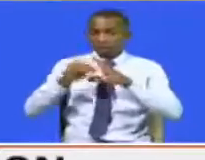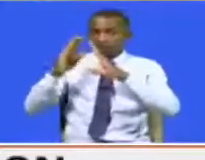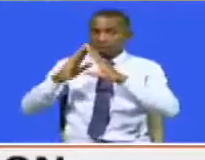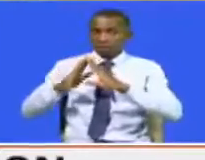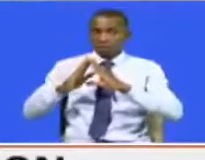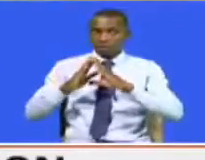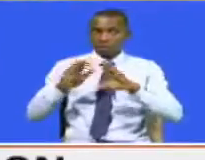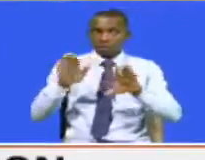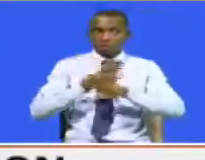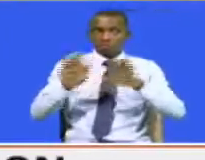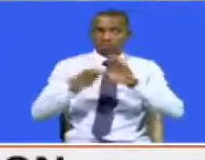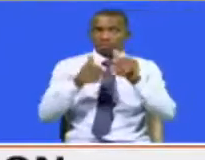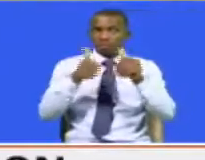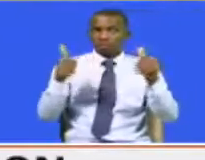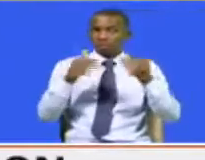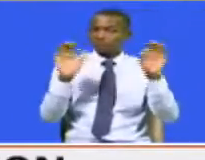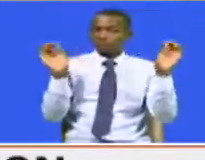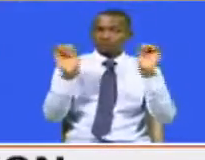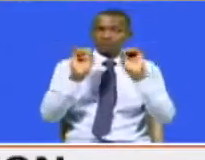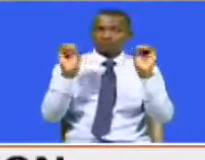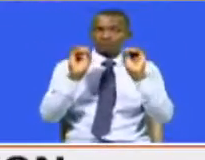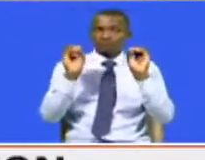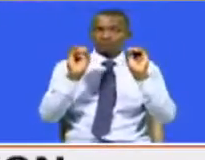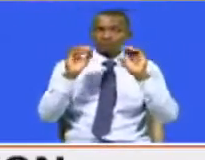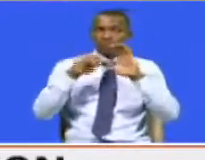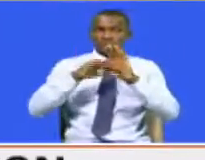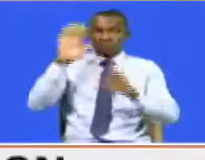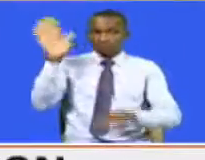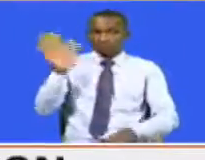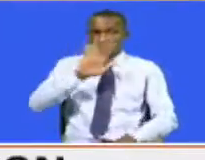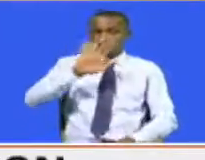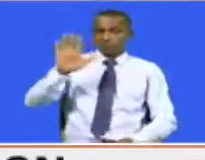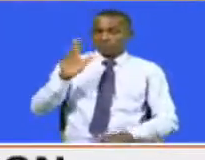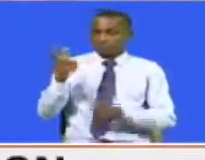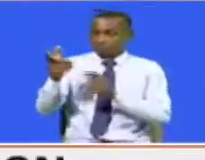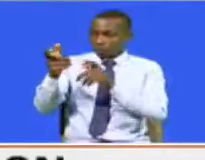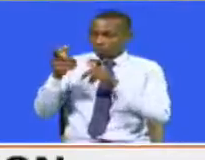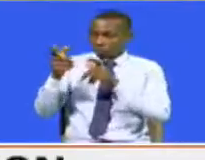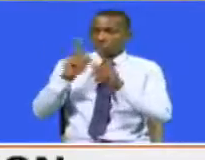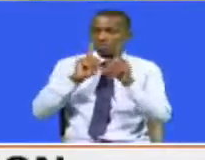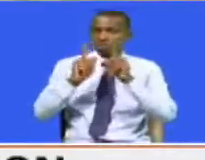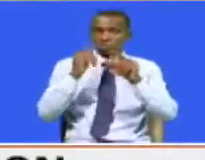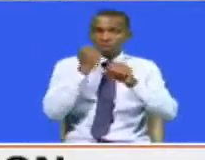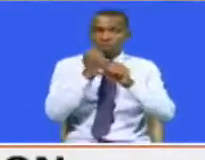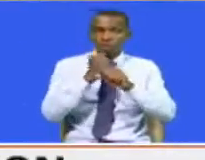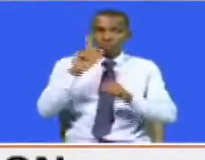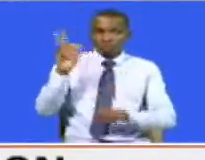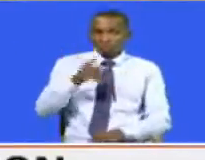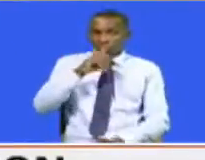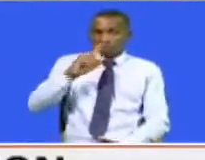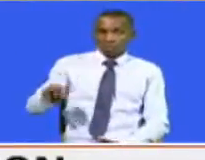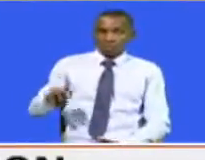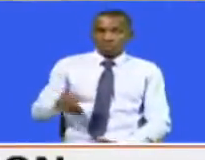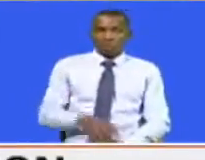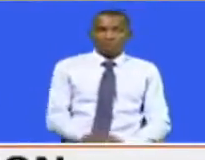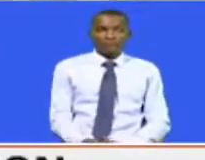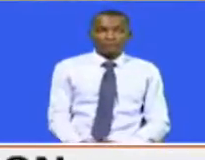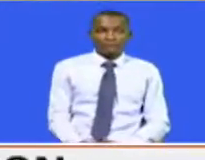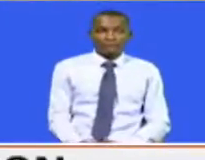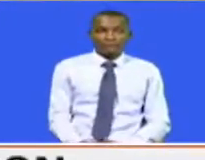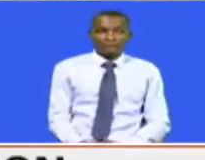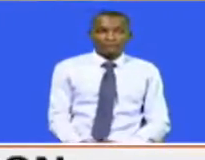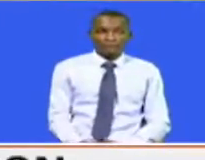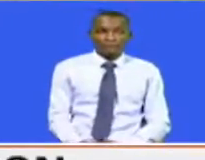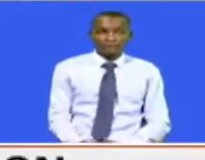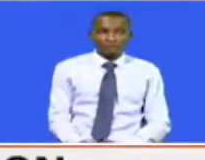not gone down well with Azimio members of parliament. They accuse the speaker of going against the law. This is the capture of parliament by the executive. It has